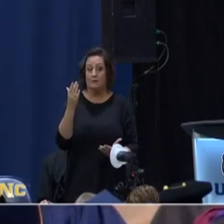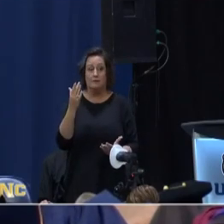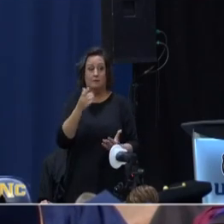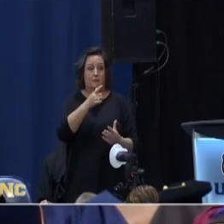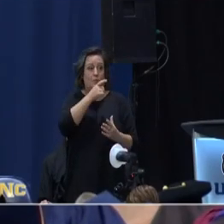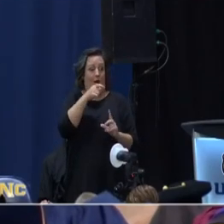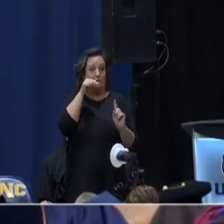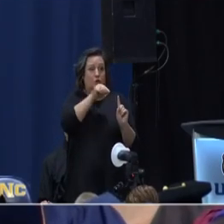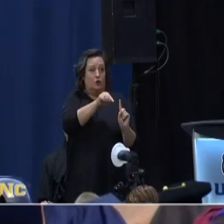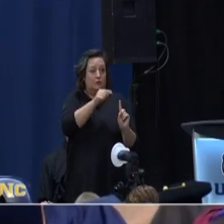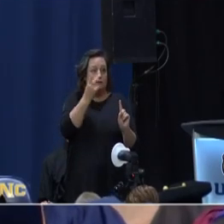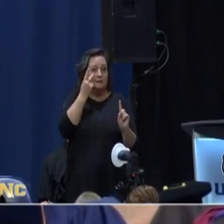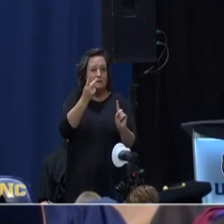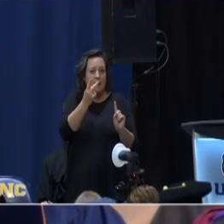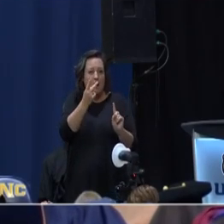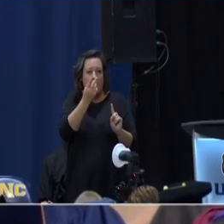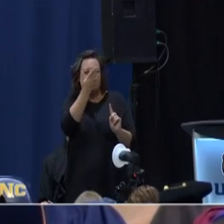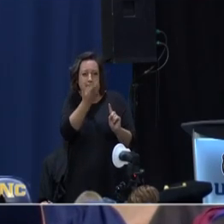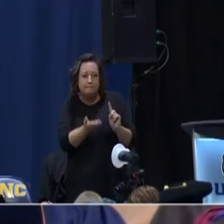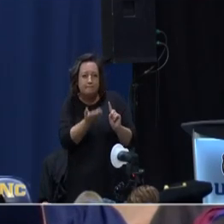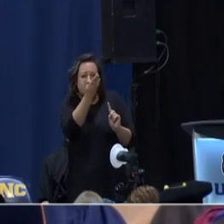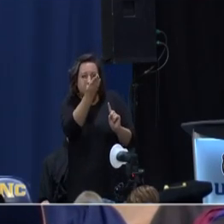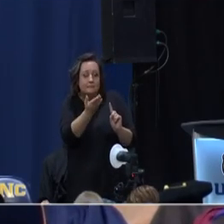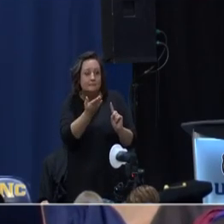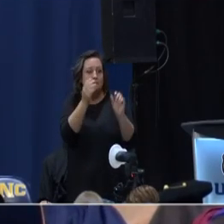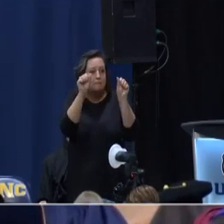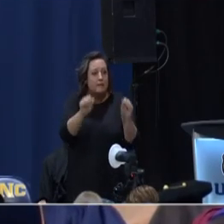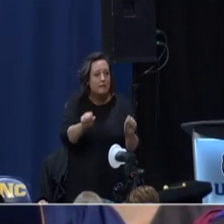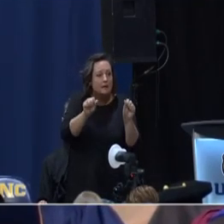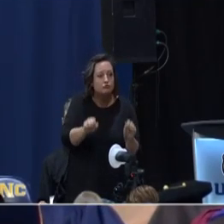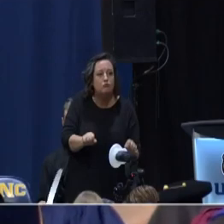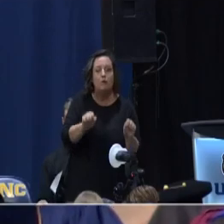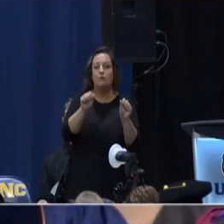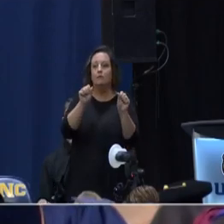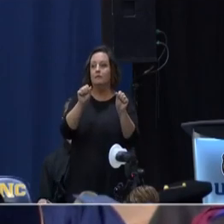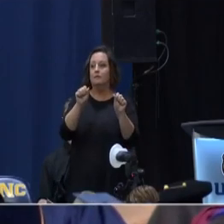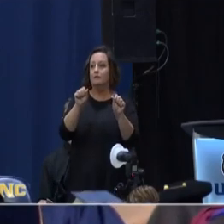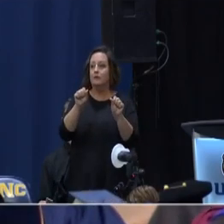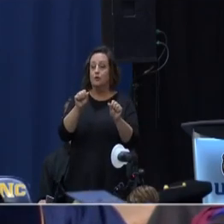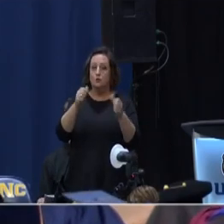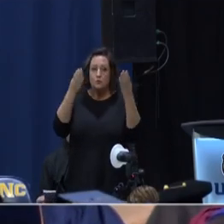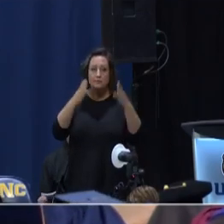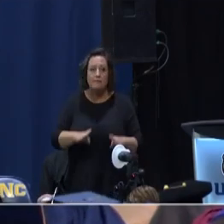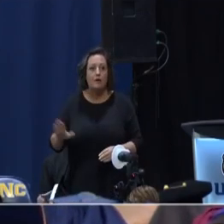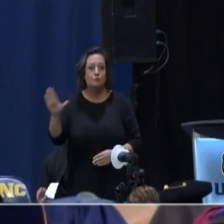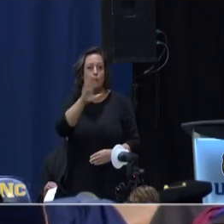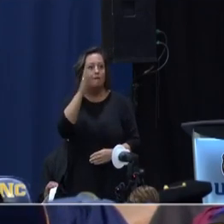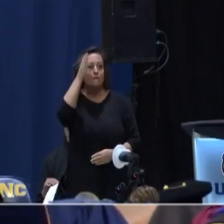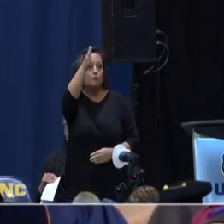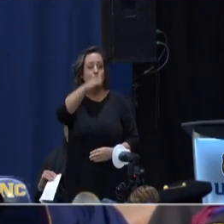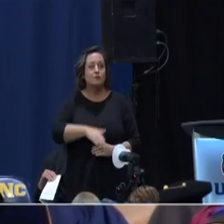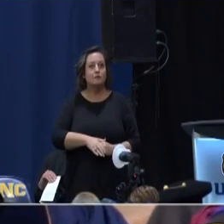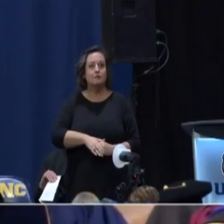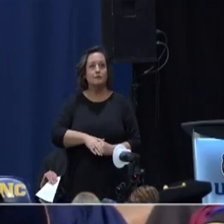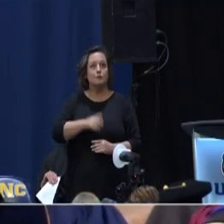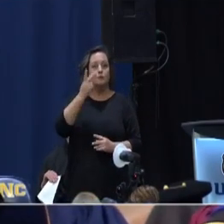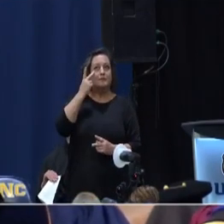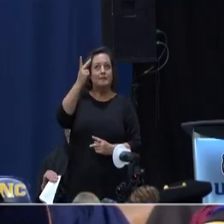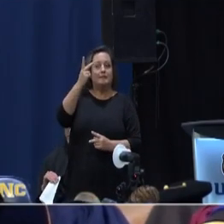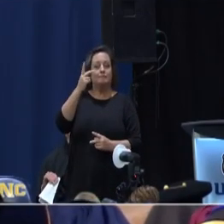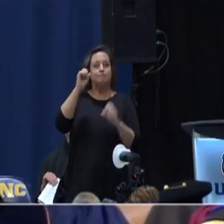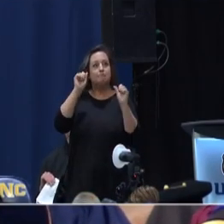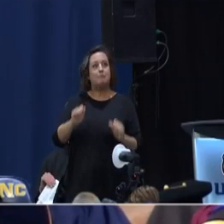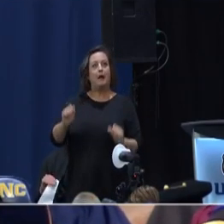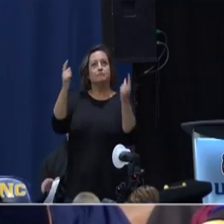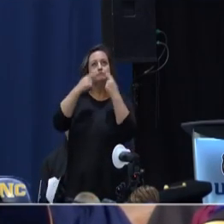the wisdom and the foresight to see your potential, to bet on your future, to catch hold of your dream.